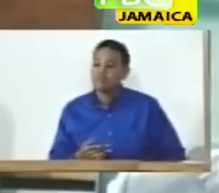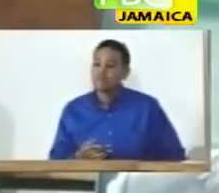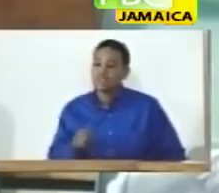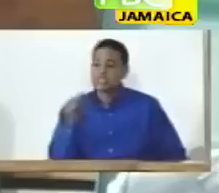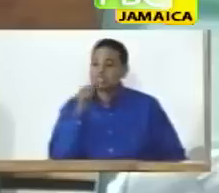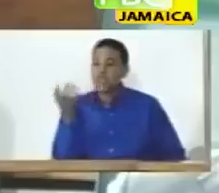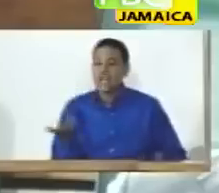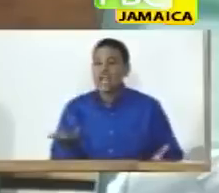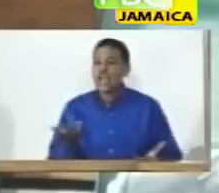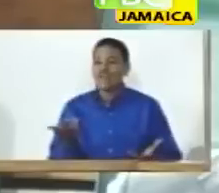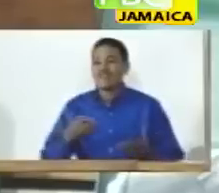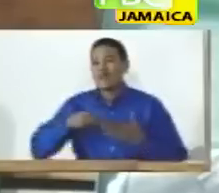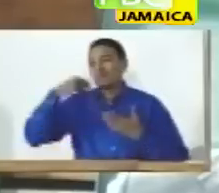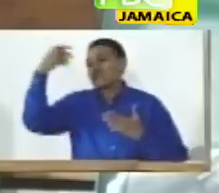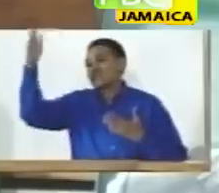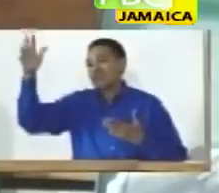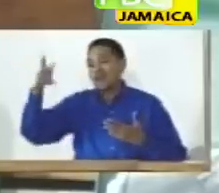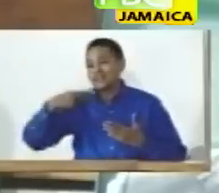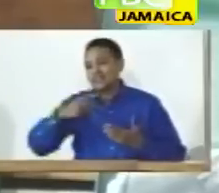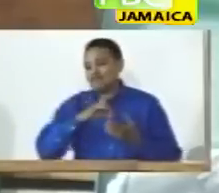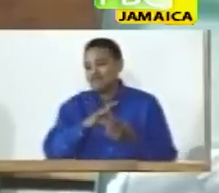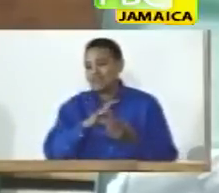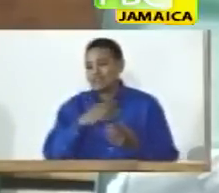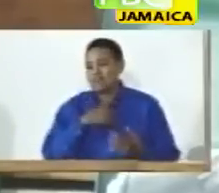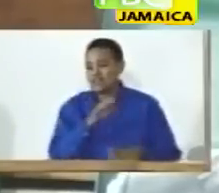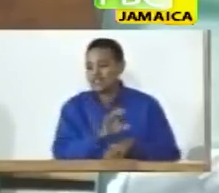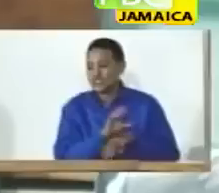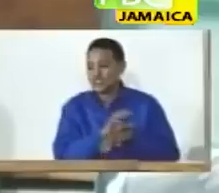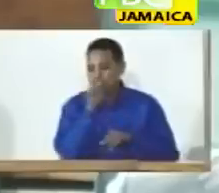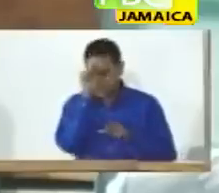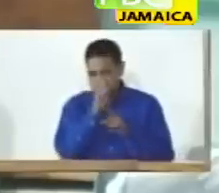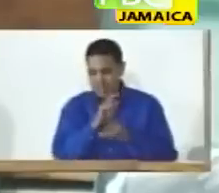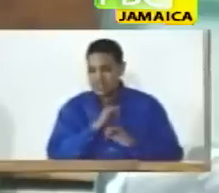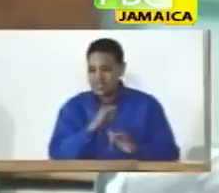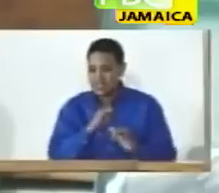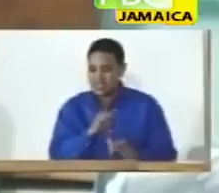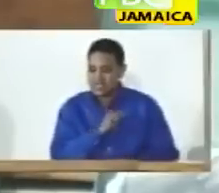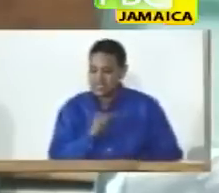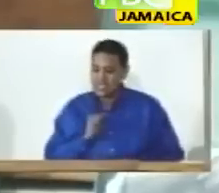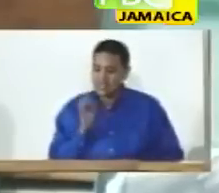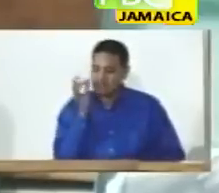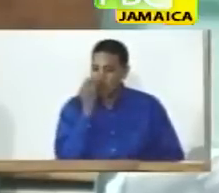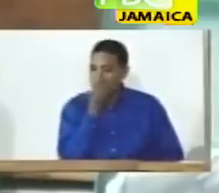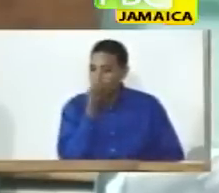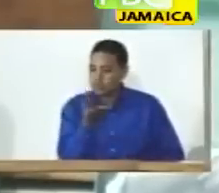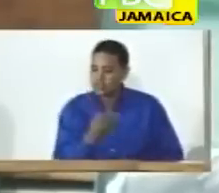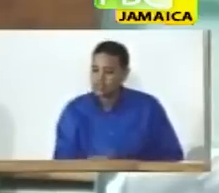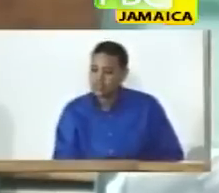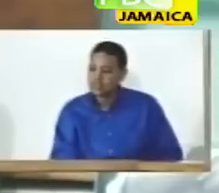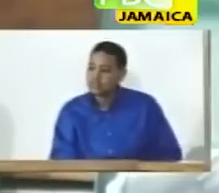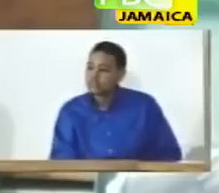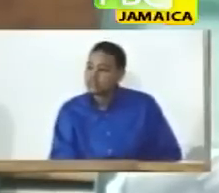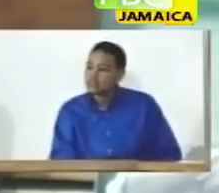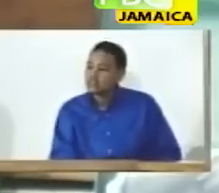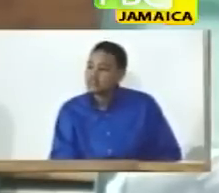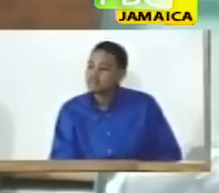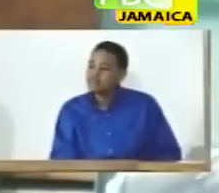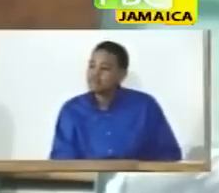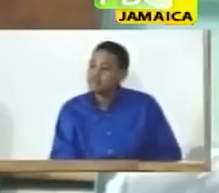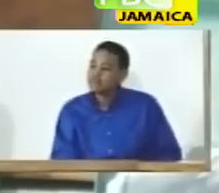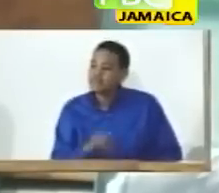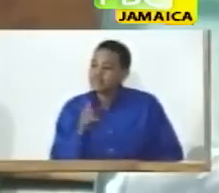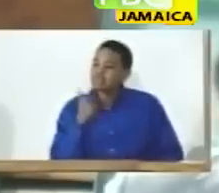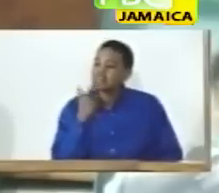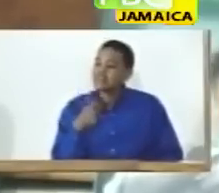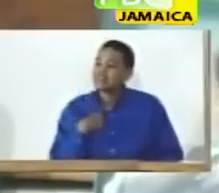room, particularly even my church brother, Senator Morris. So, that said, I'm speaking as if